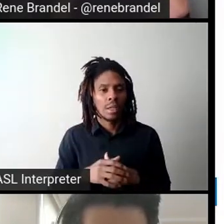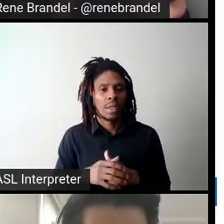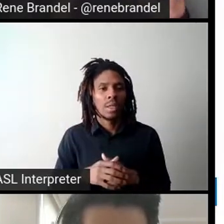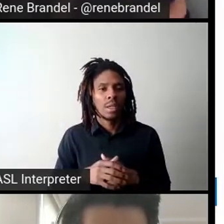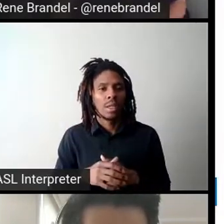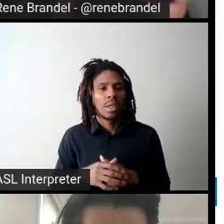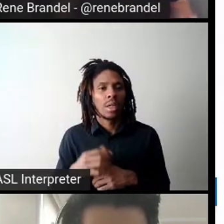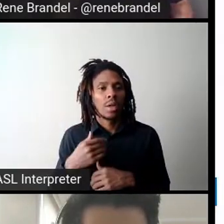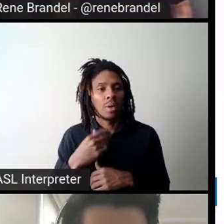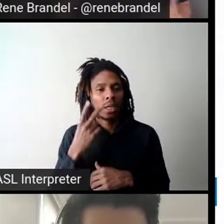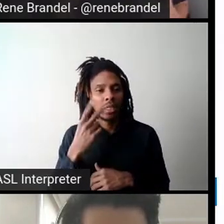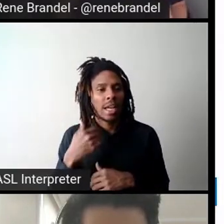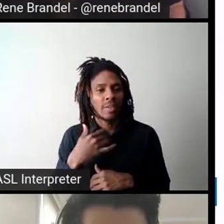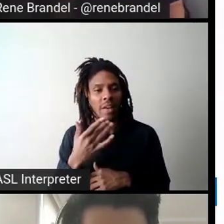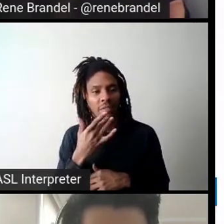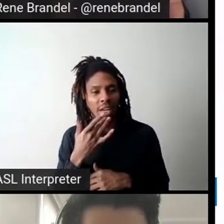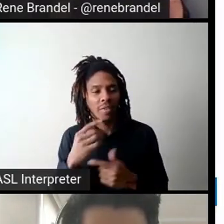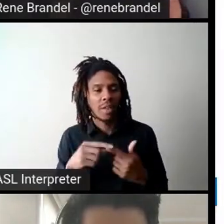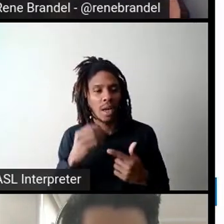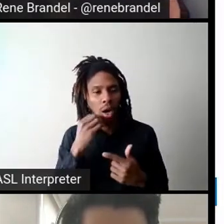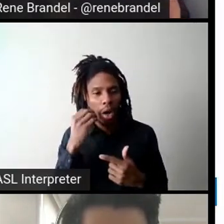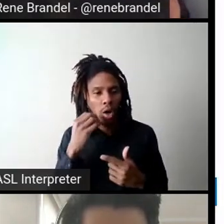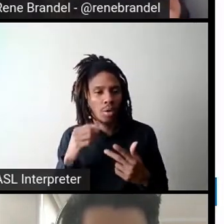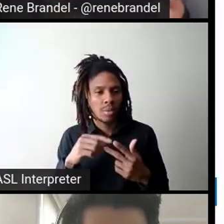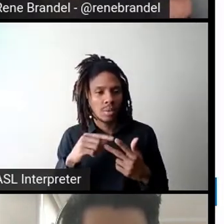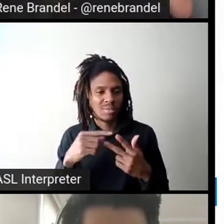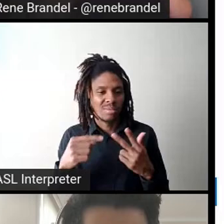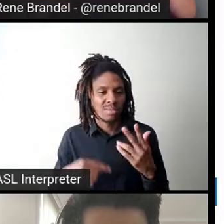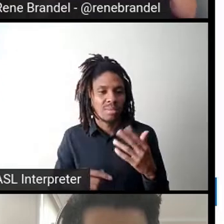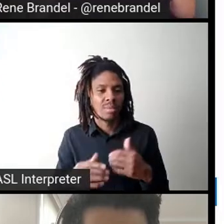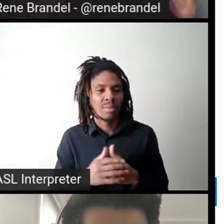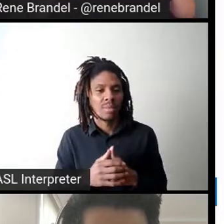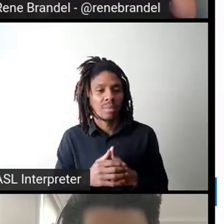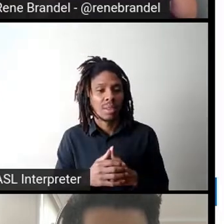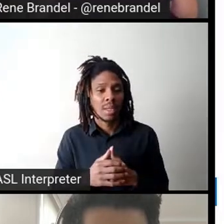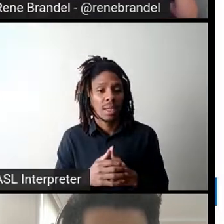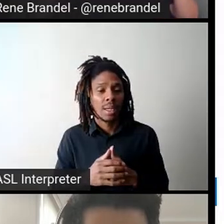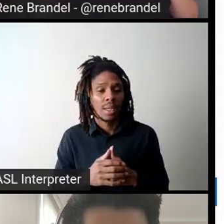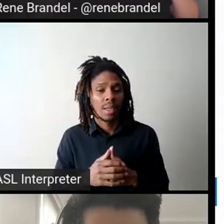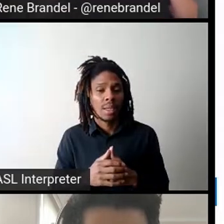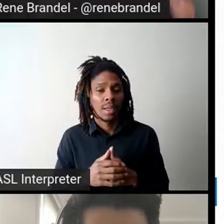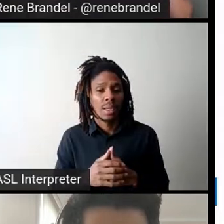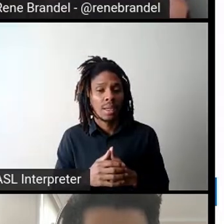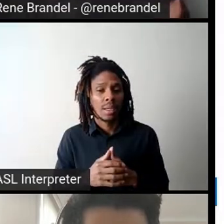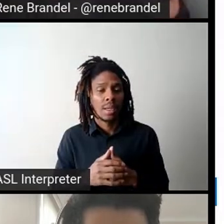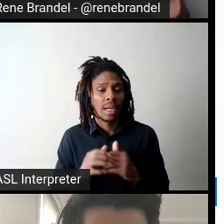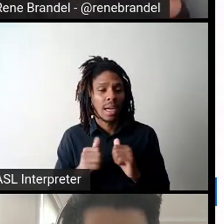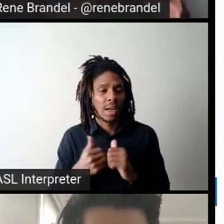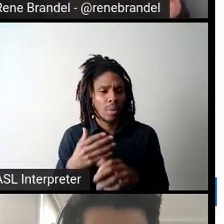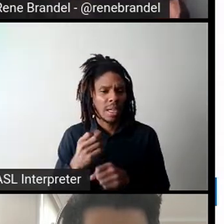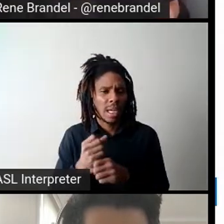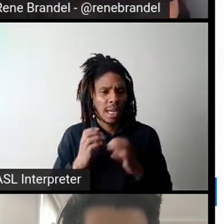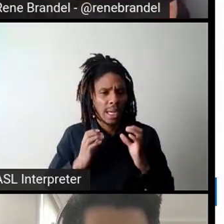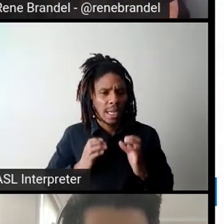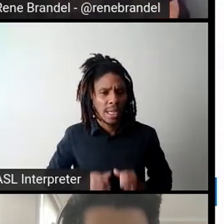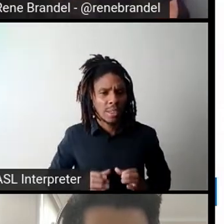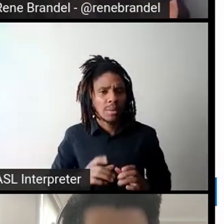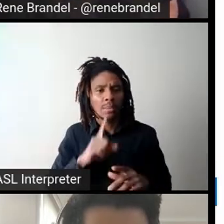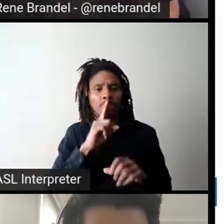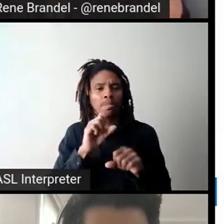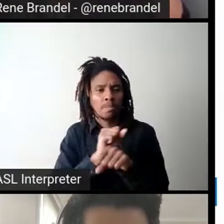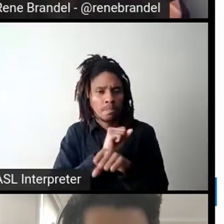that we've got the favorites and homes and so on and so forth. Now, how do we get customers to